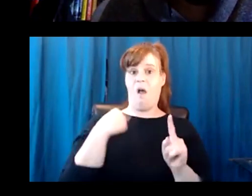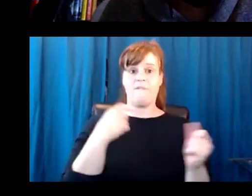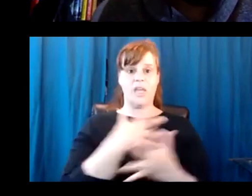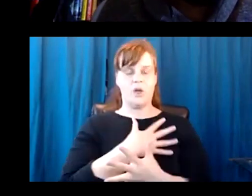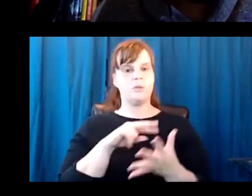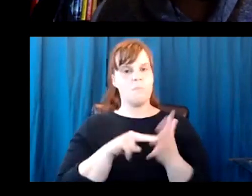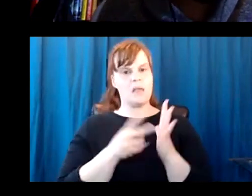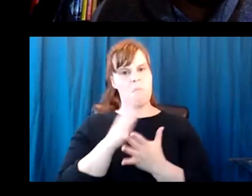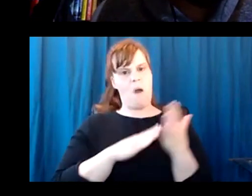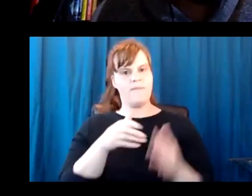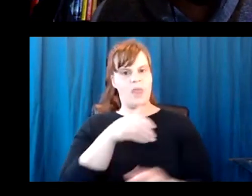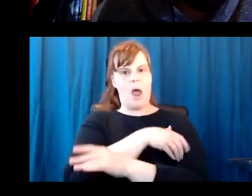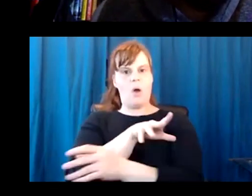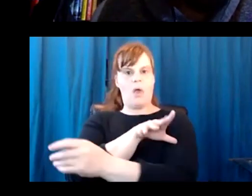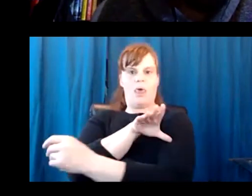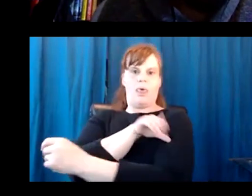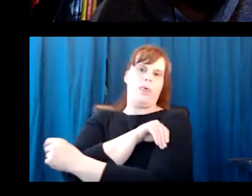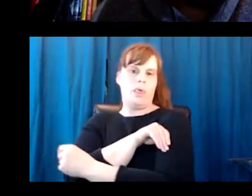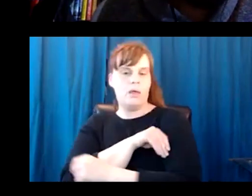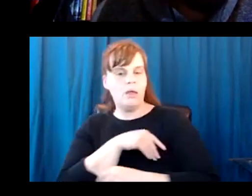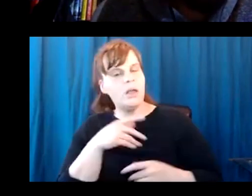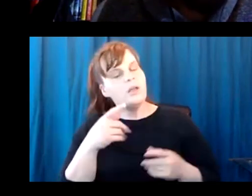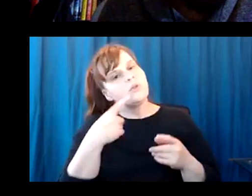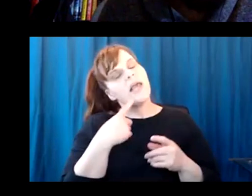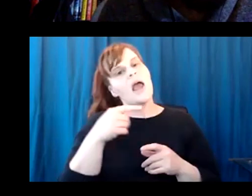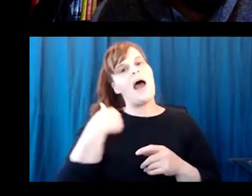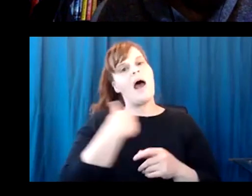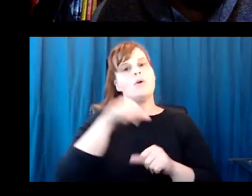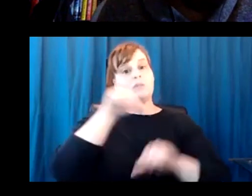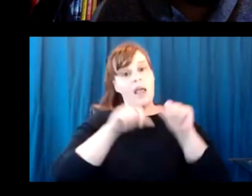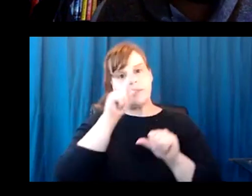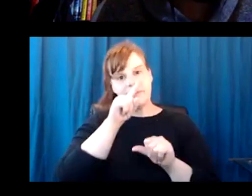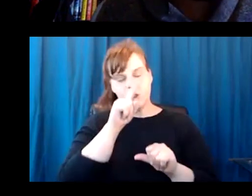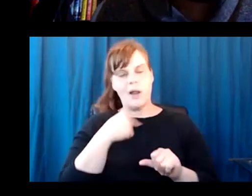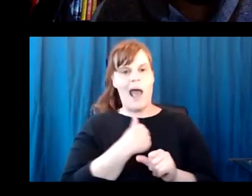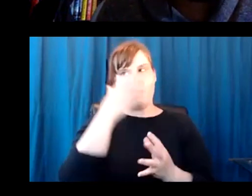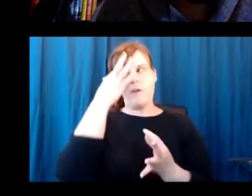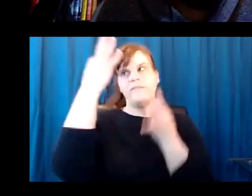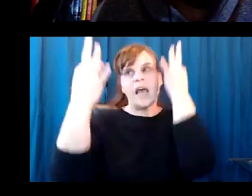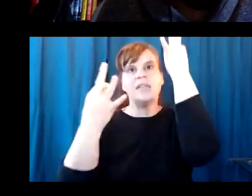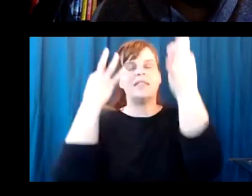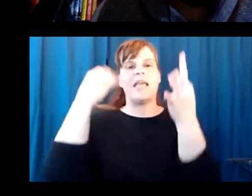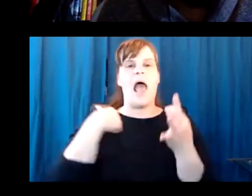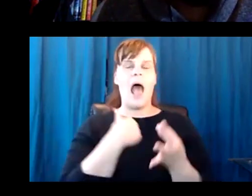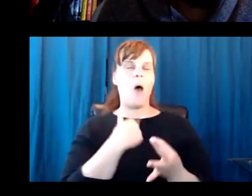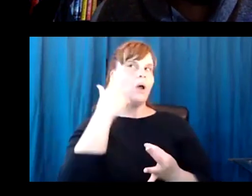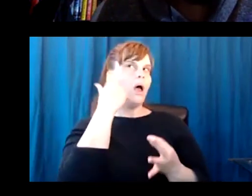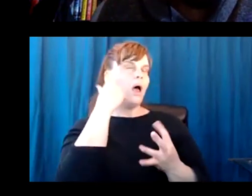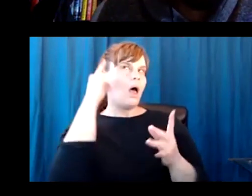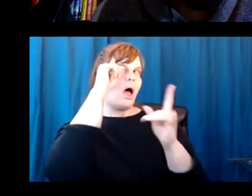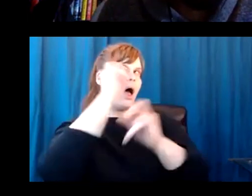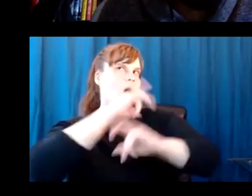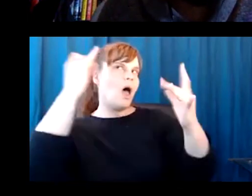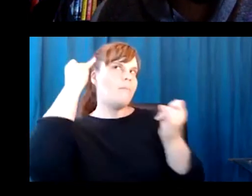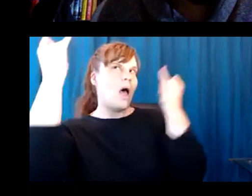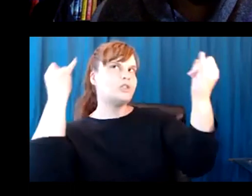power, which is to say that our science fiction and our fantasy, our speculative imaginings, are about our